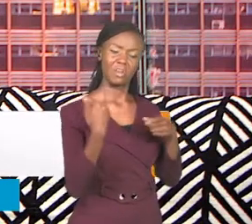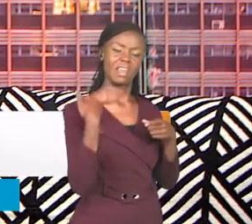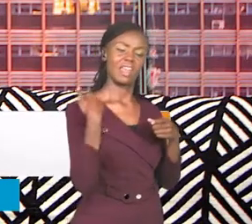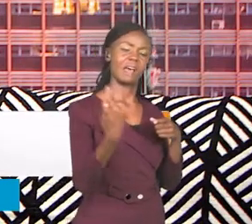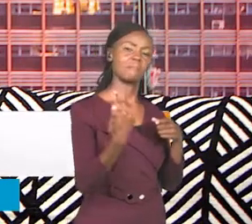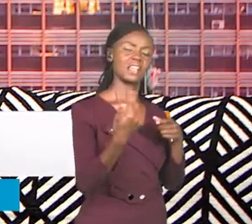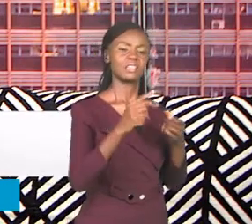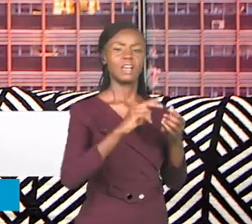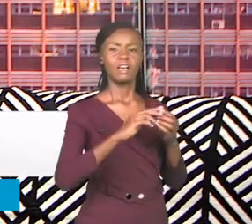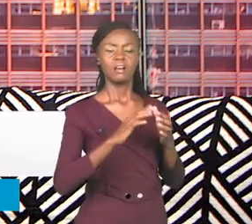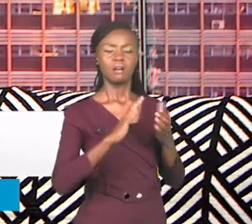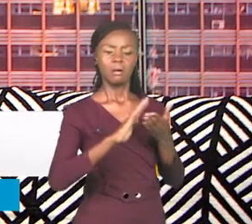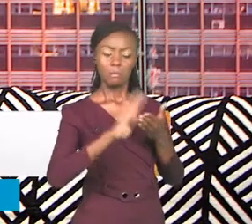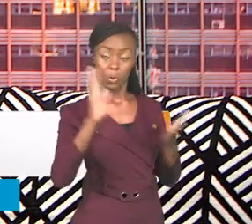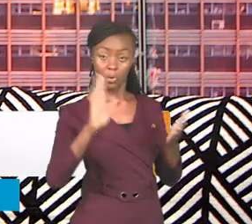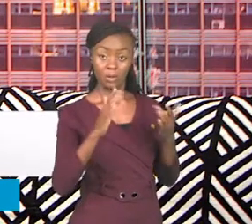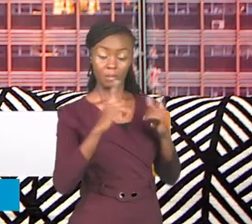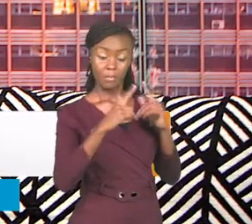time.